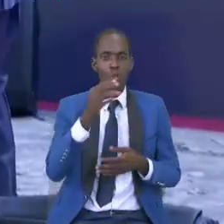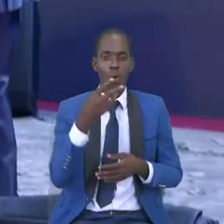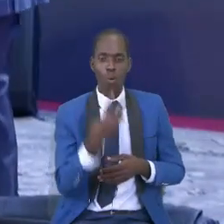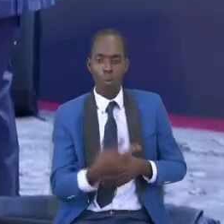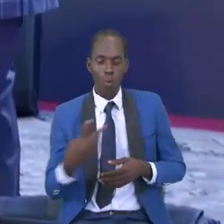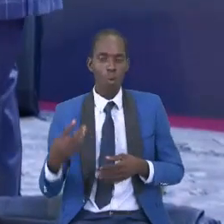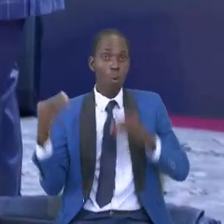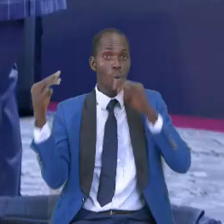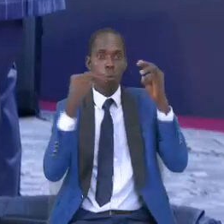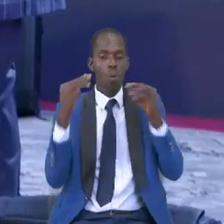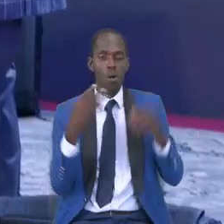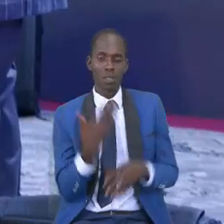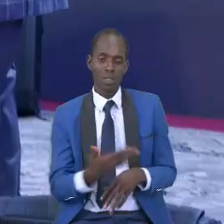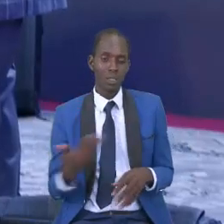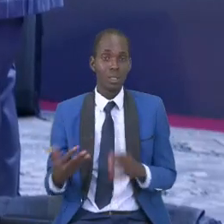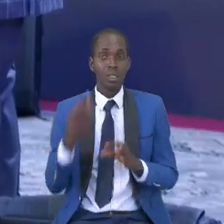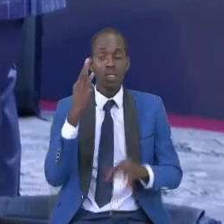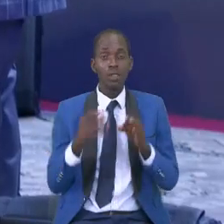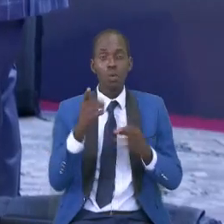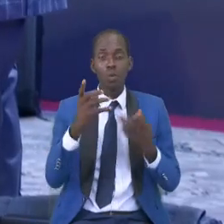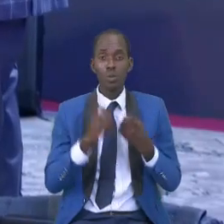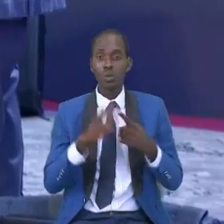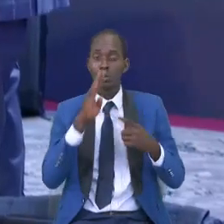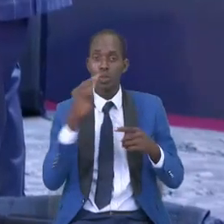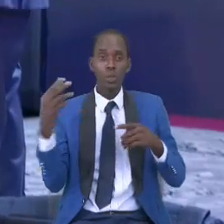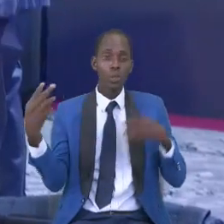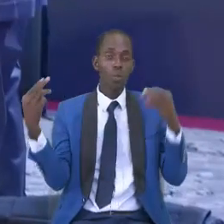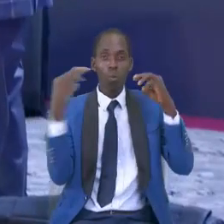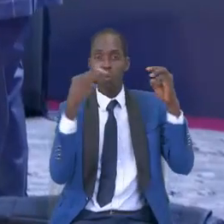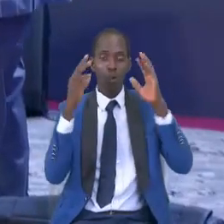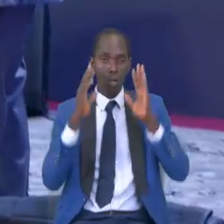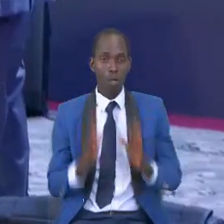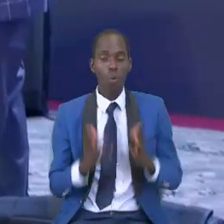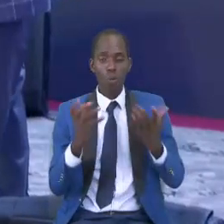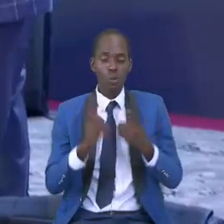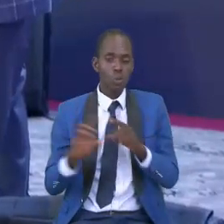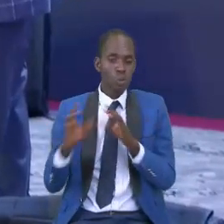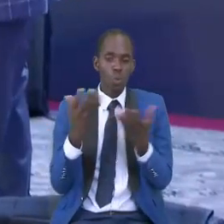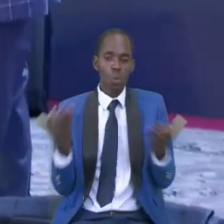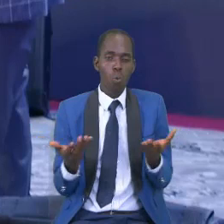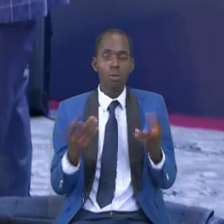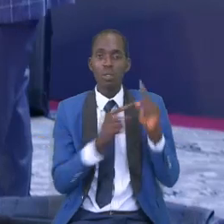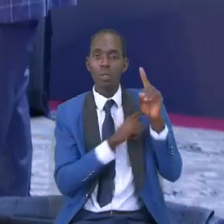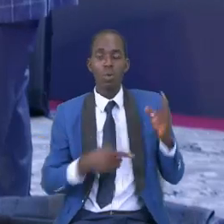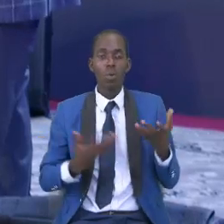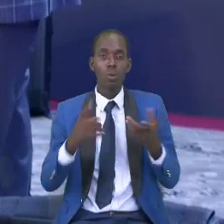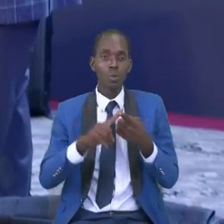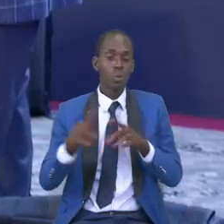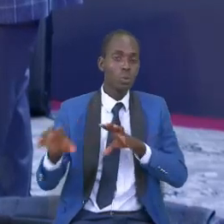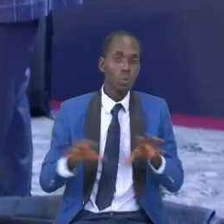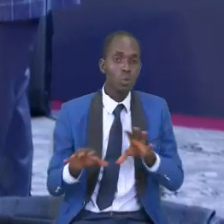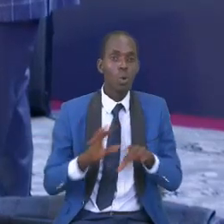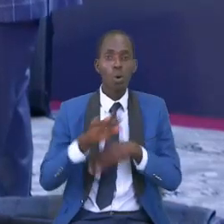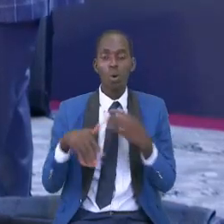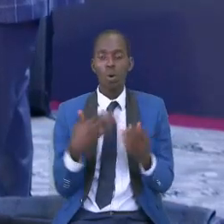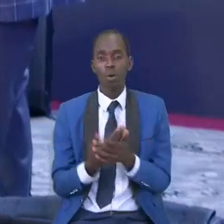to, if you're going to be a warrior, and if you're going to do what the Lord has called you to do, all the weapons he has given